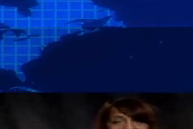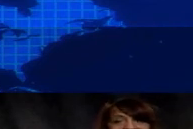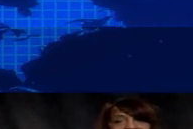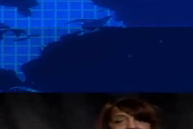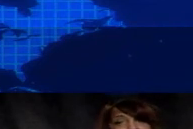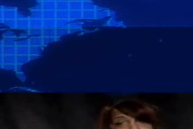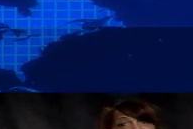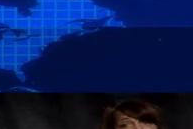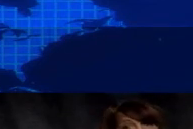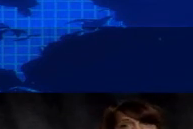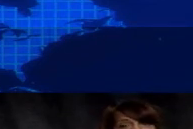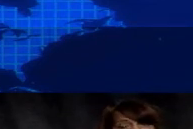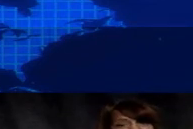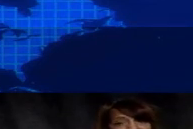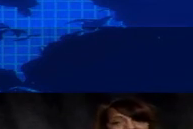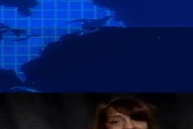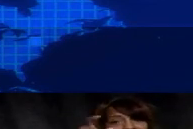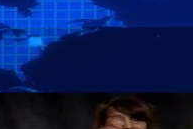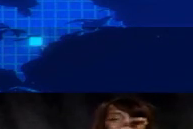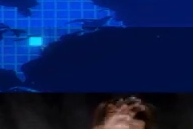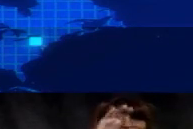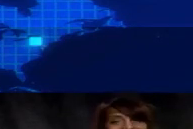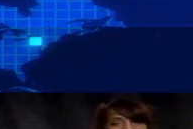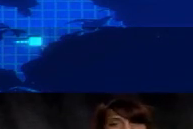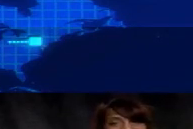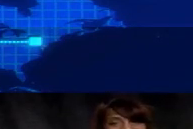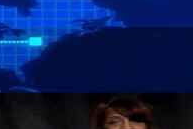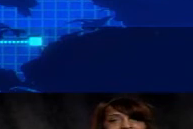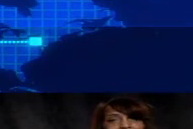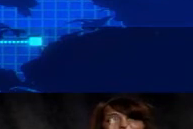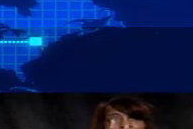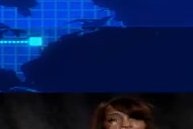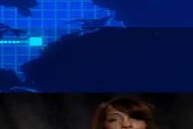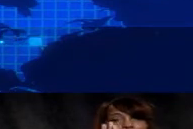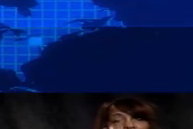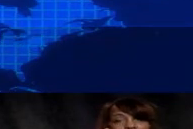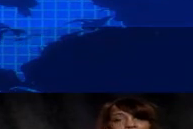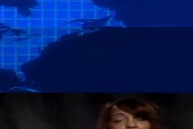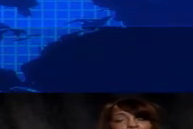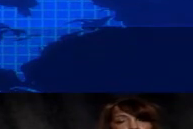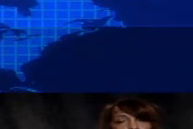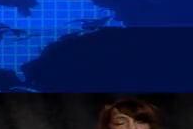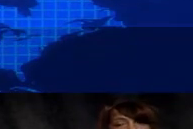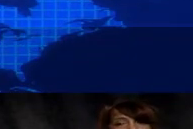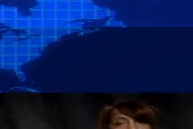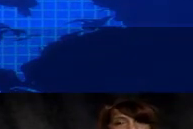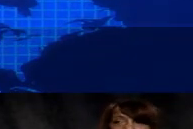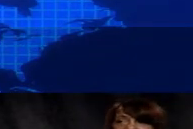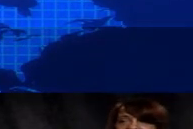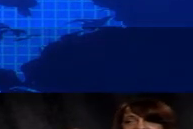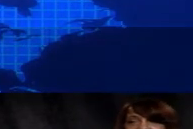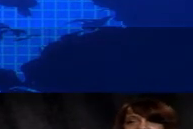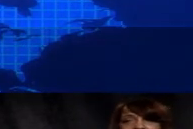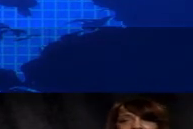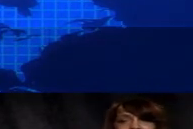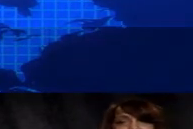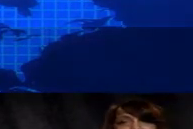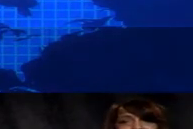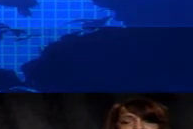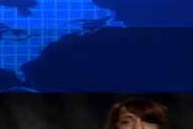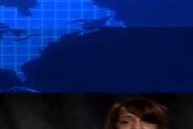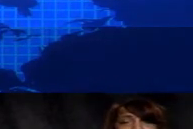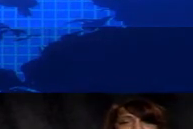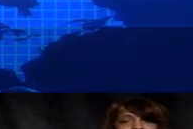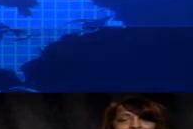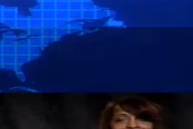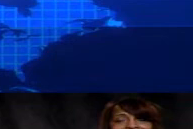evangelism, and discipleship. Come on, let's worship God together, for He alone